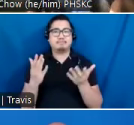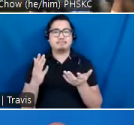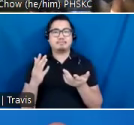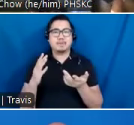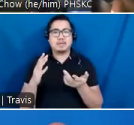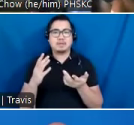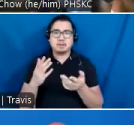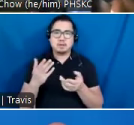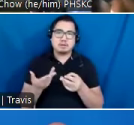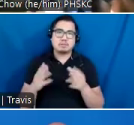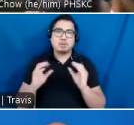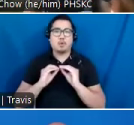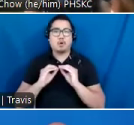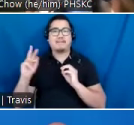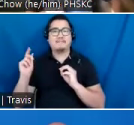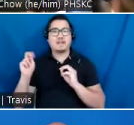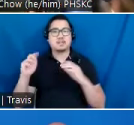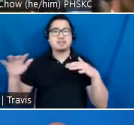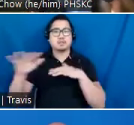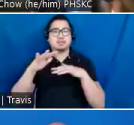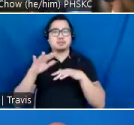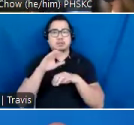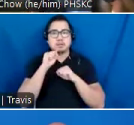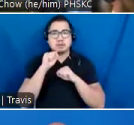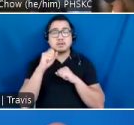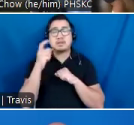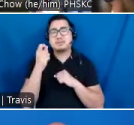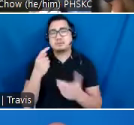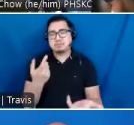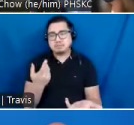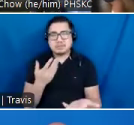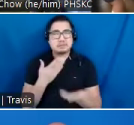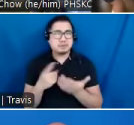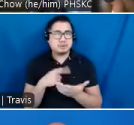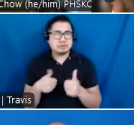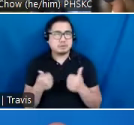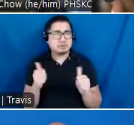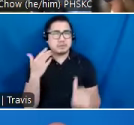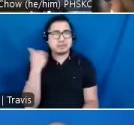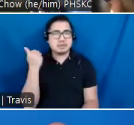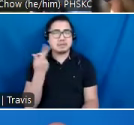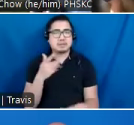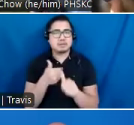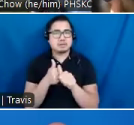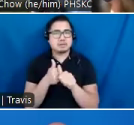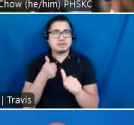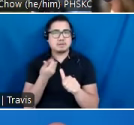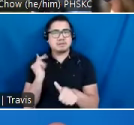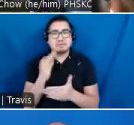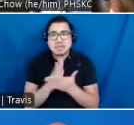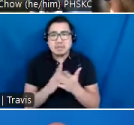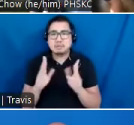your risk of exposure. And I know that despite our best intentions at preventing infection, some people may still get